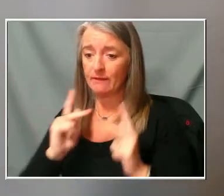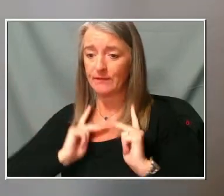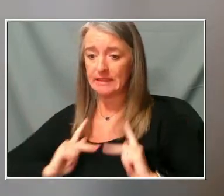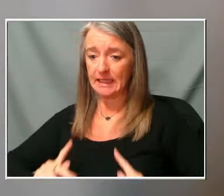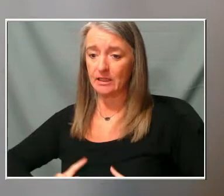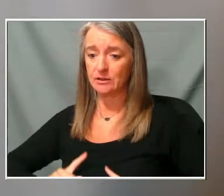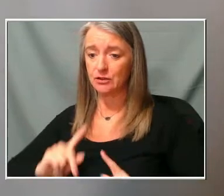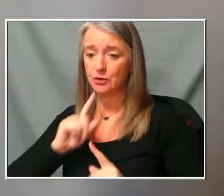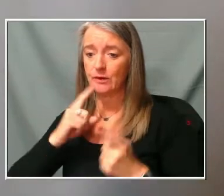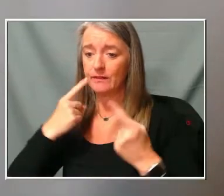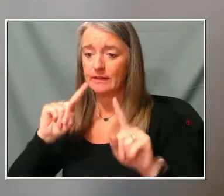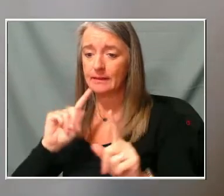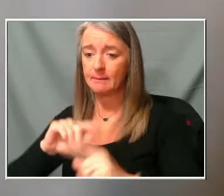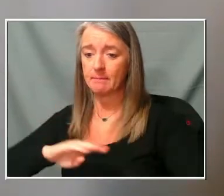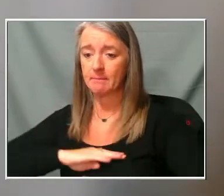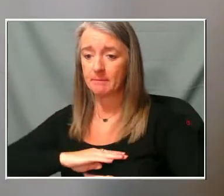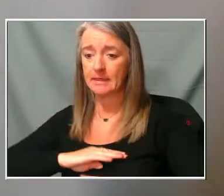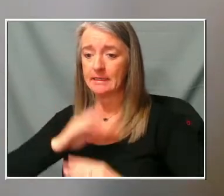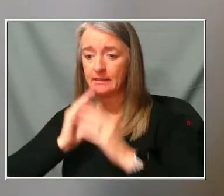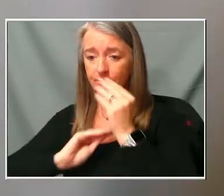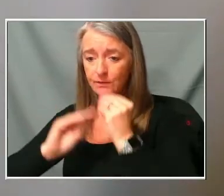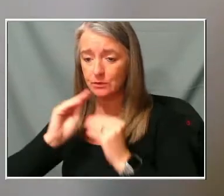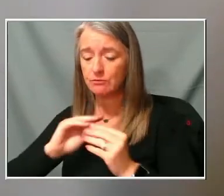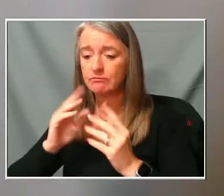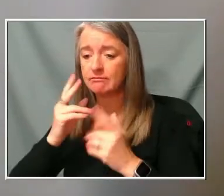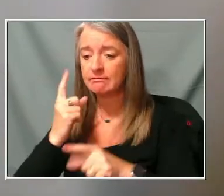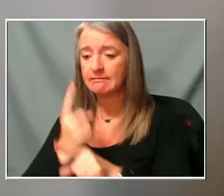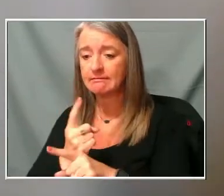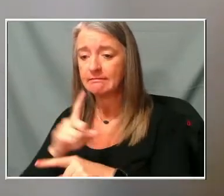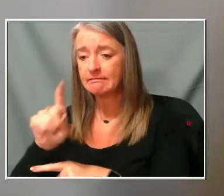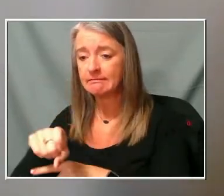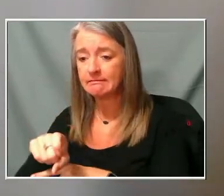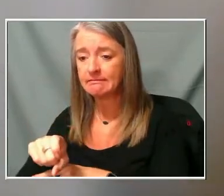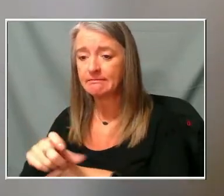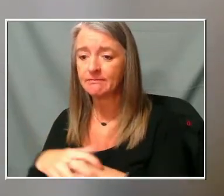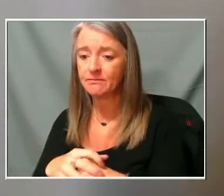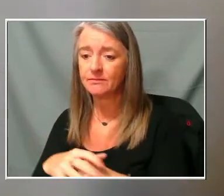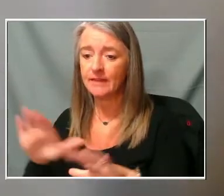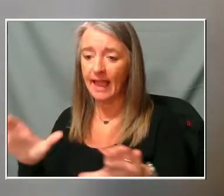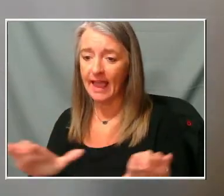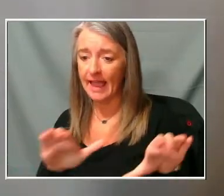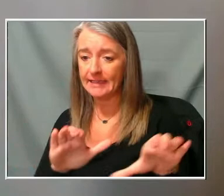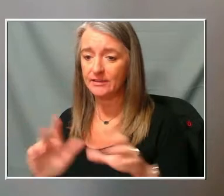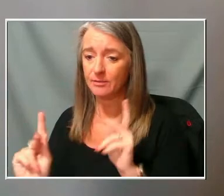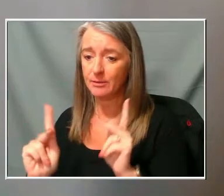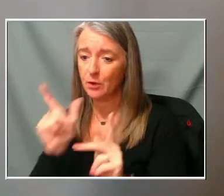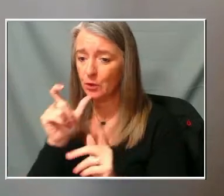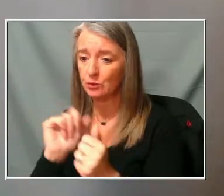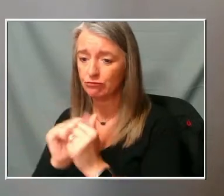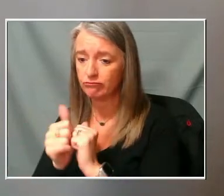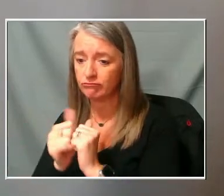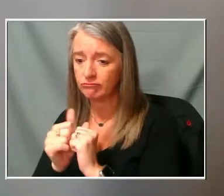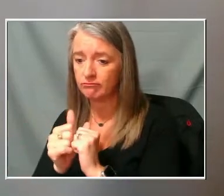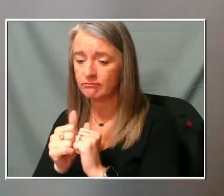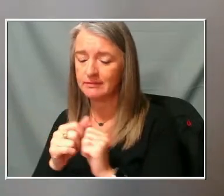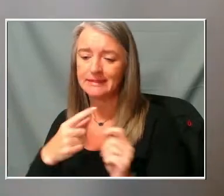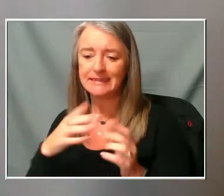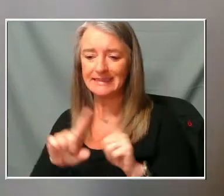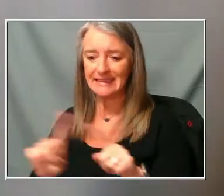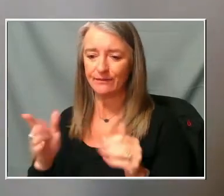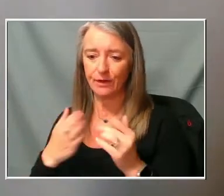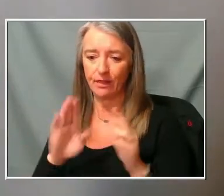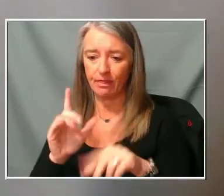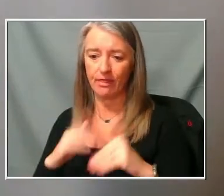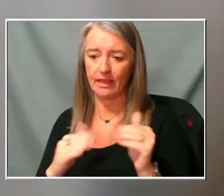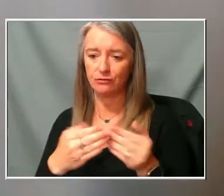to effectively meet the fueling and the nutrient demands of athletes and active people, because that's going to be very different than just the general